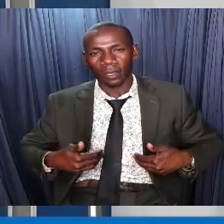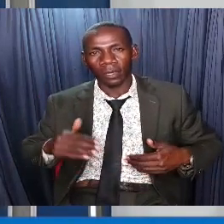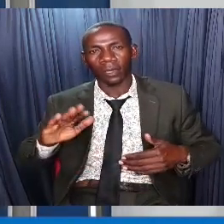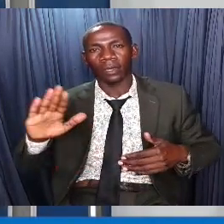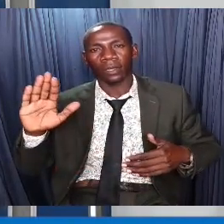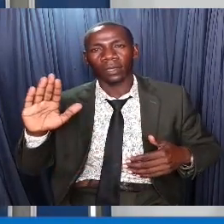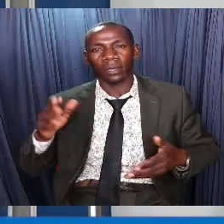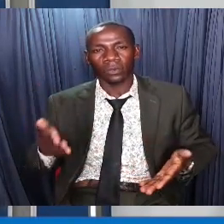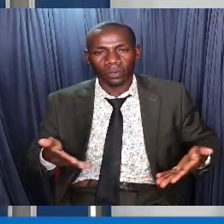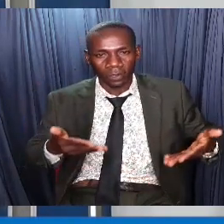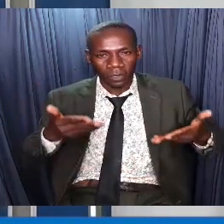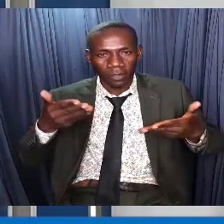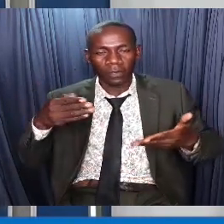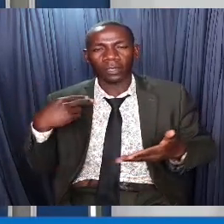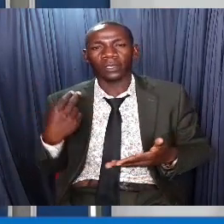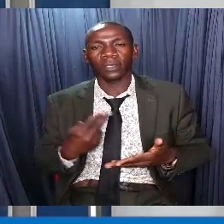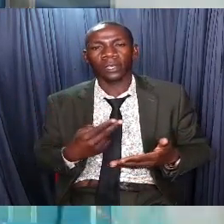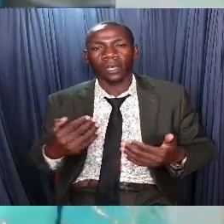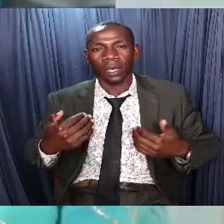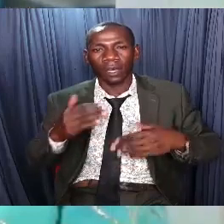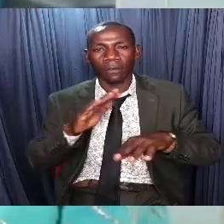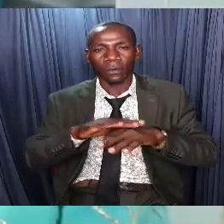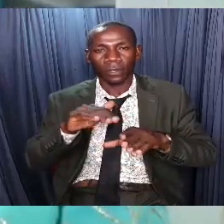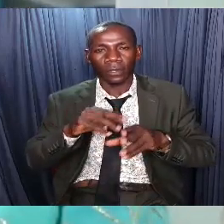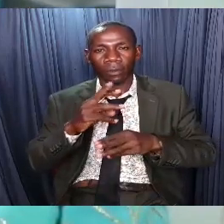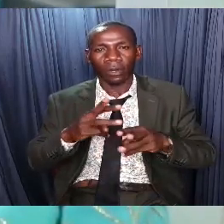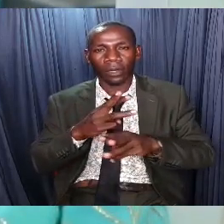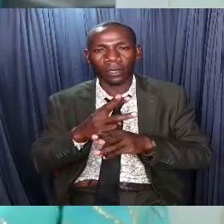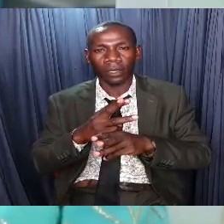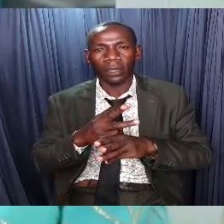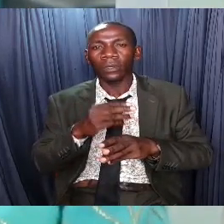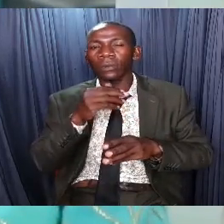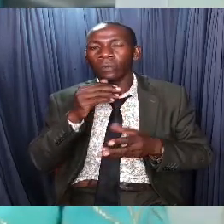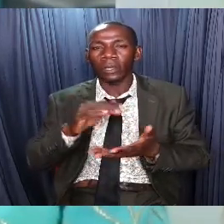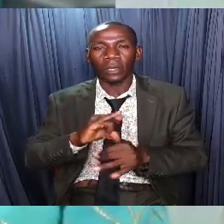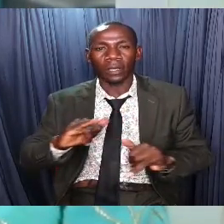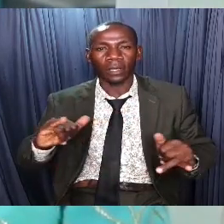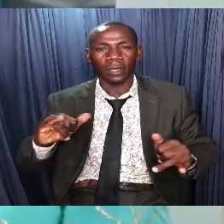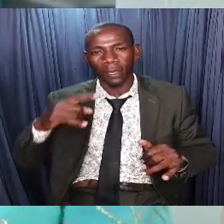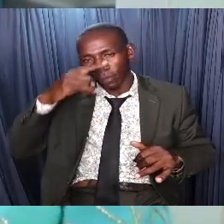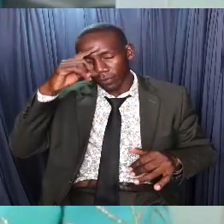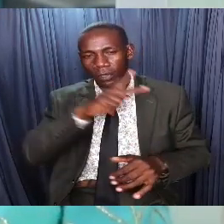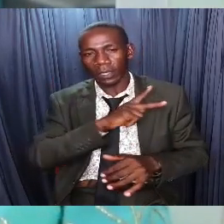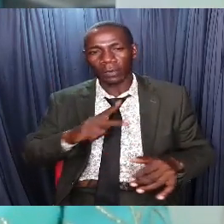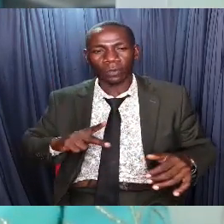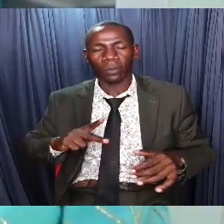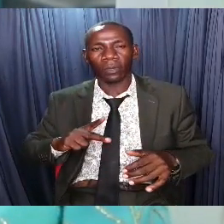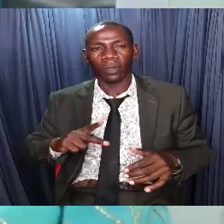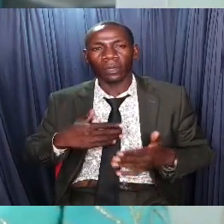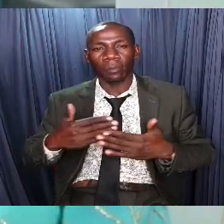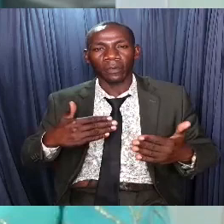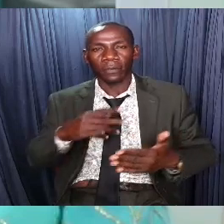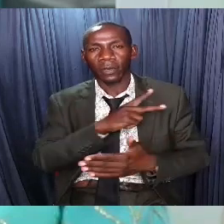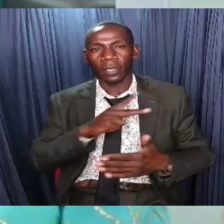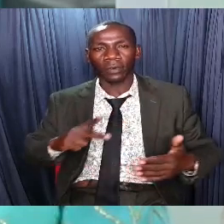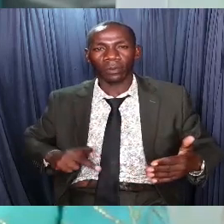his hunger. Na tuinue. Is to exalt. Tuwe na mema duniani. That we have good things under the sun. Be cleansed. Kwa ajili ya ufalme. For the sake of the kingdom. Na kabla ya